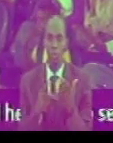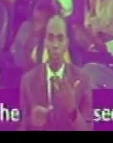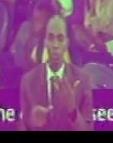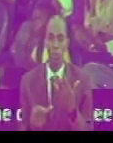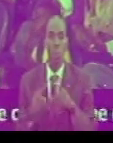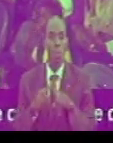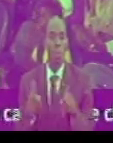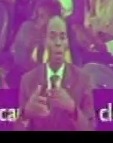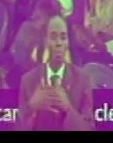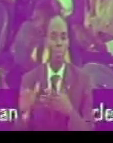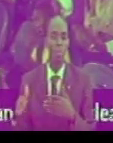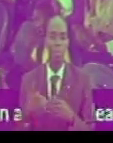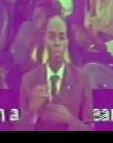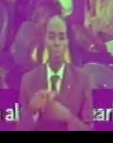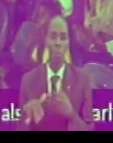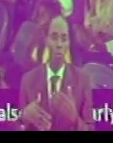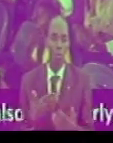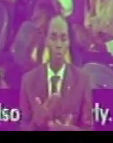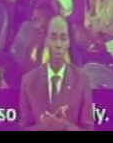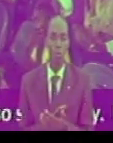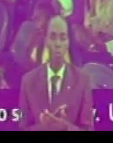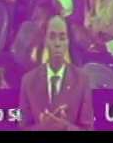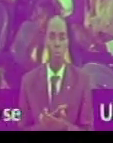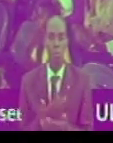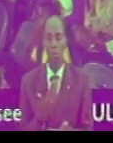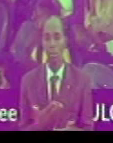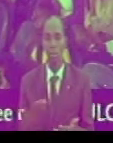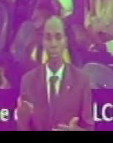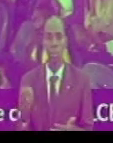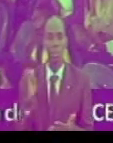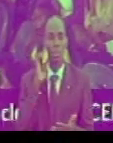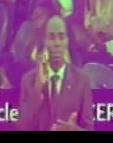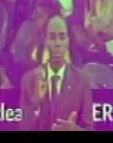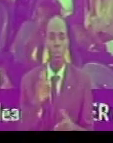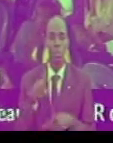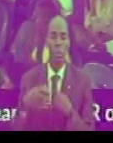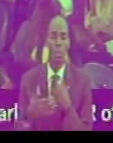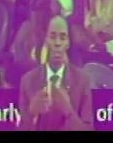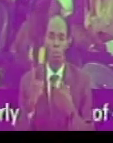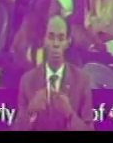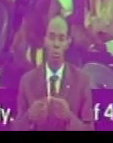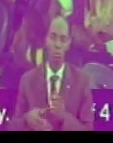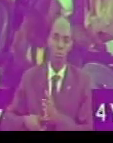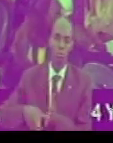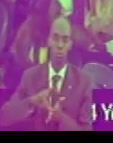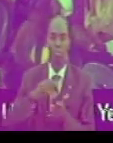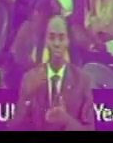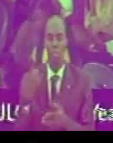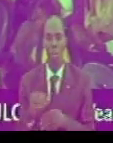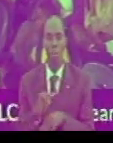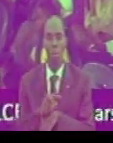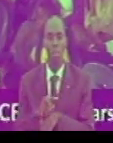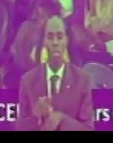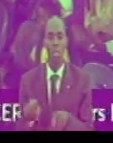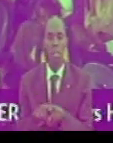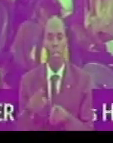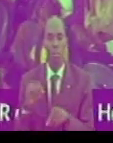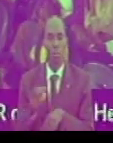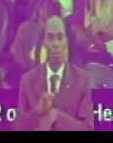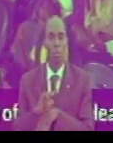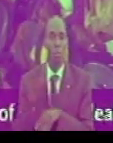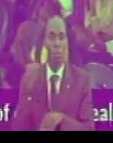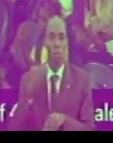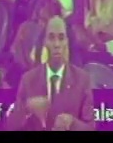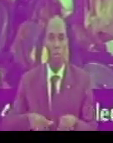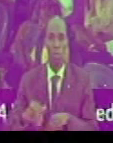the ministration was going on, according to him, all the pains he was having that caused him not to listen to the program,